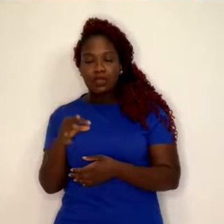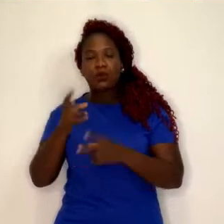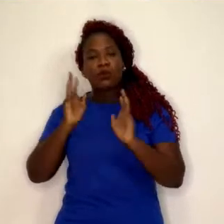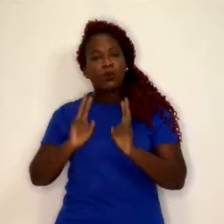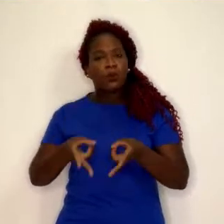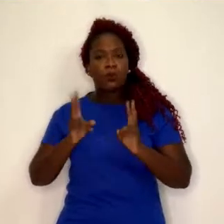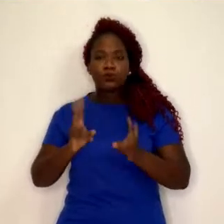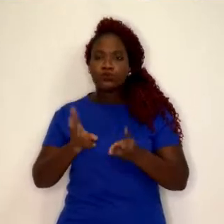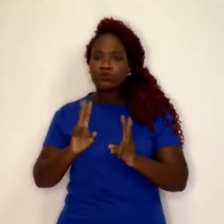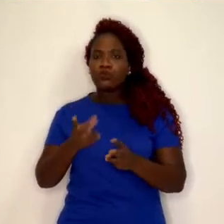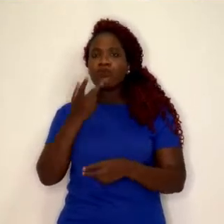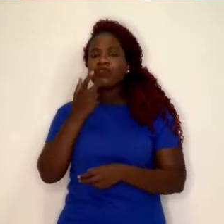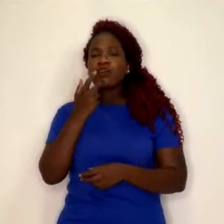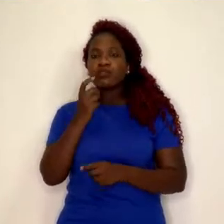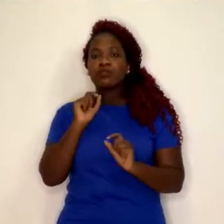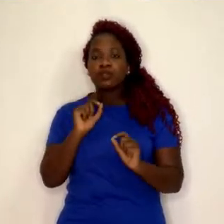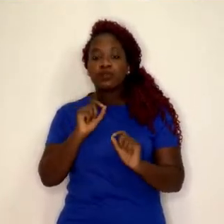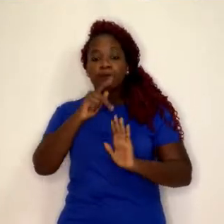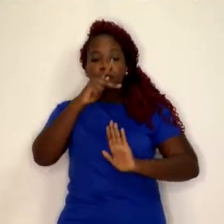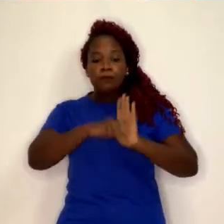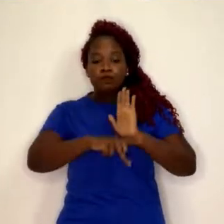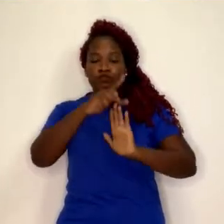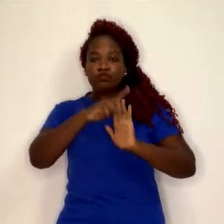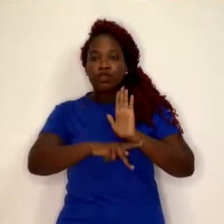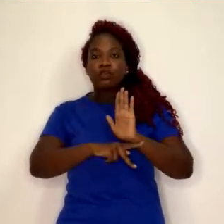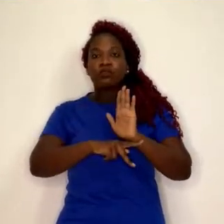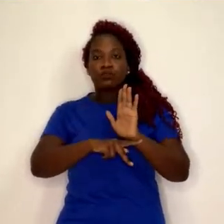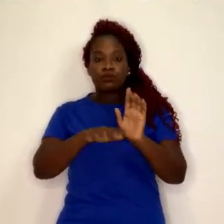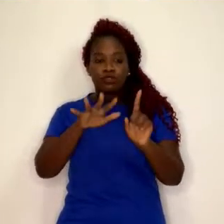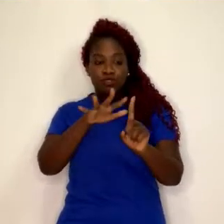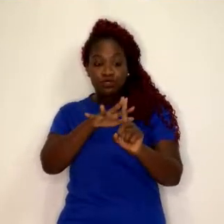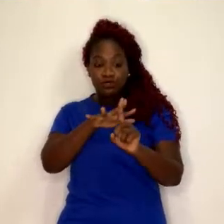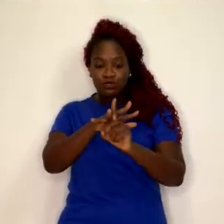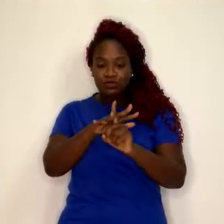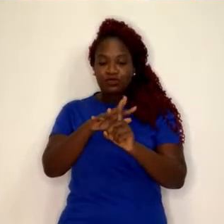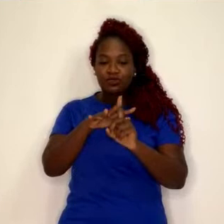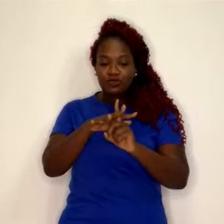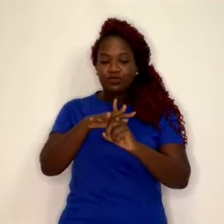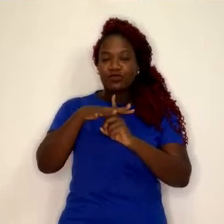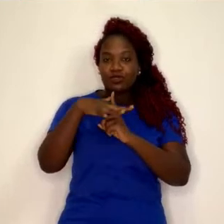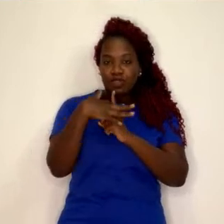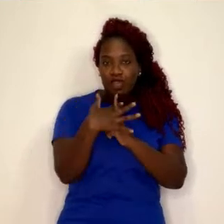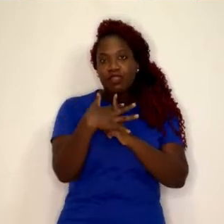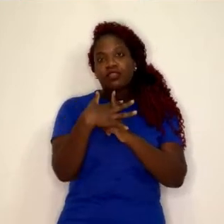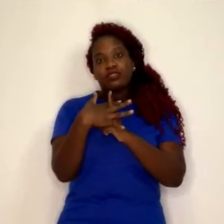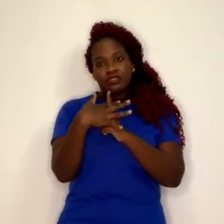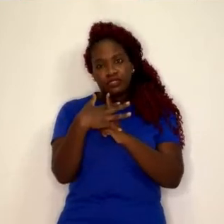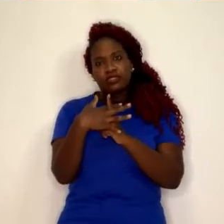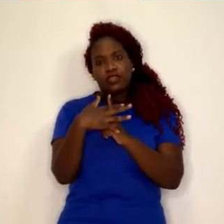asserting and continue to reassert as a project, a socialist project,